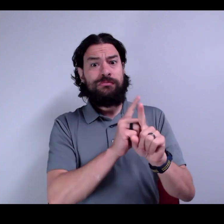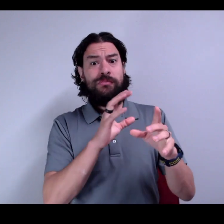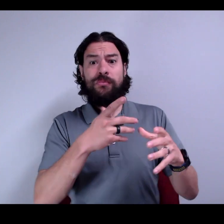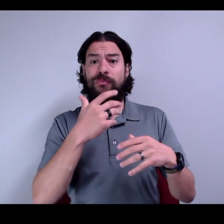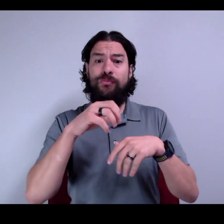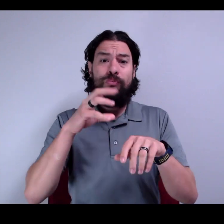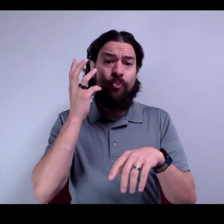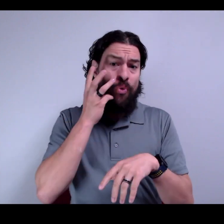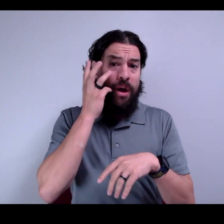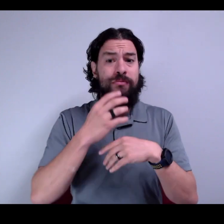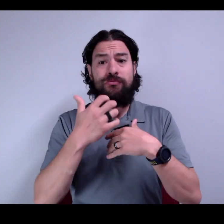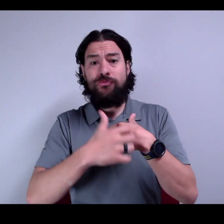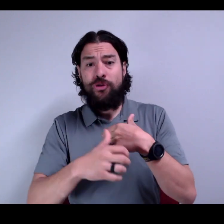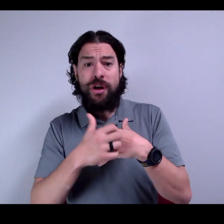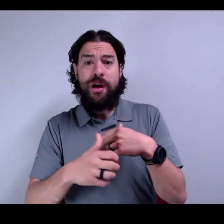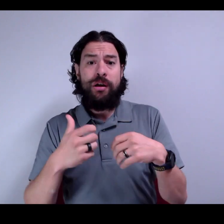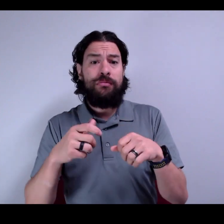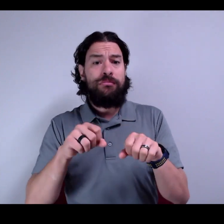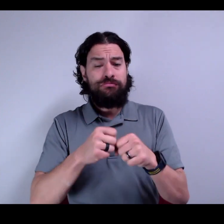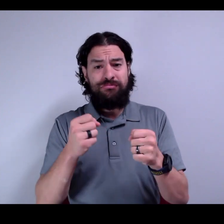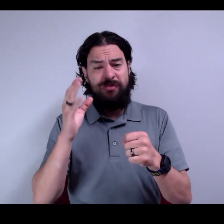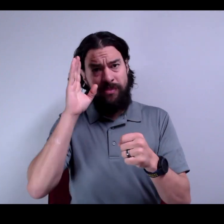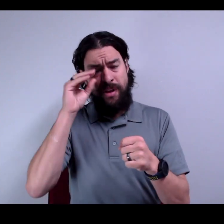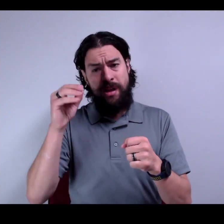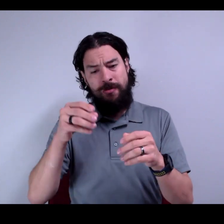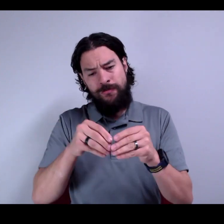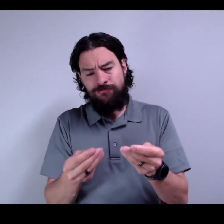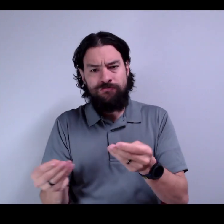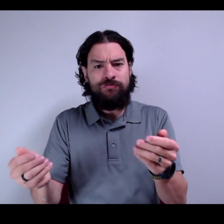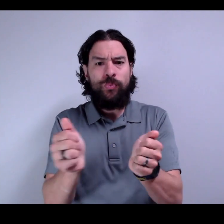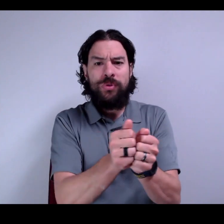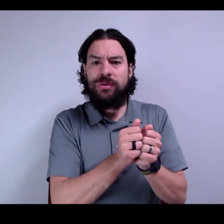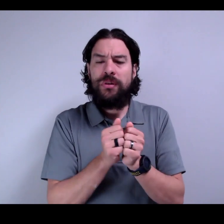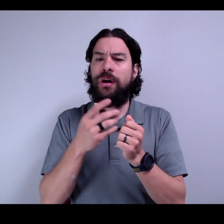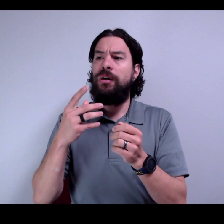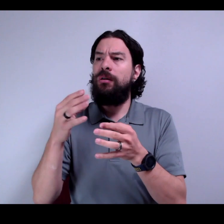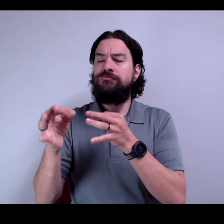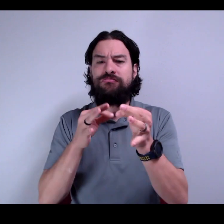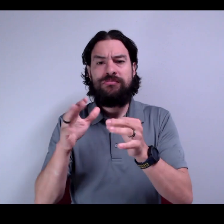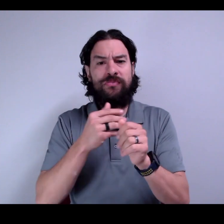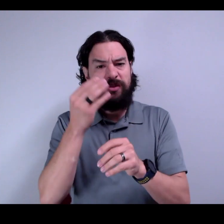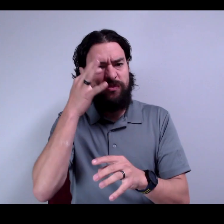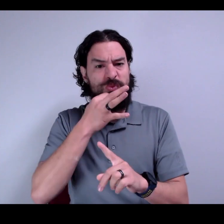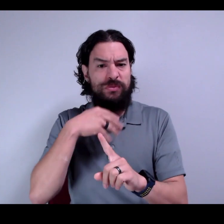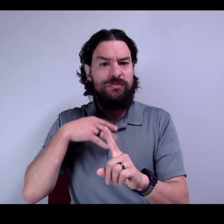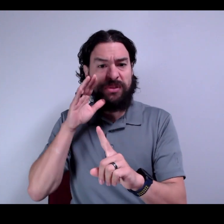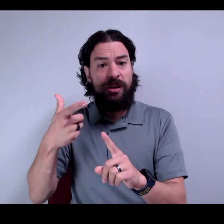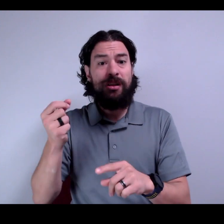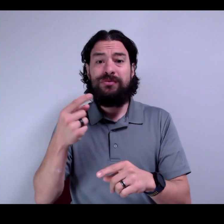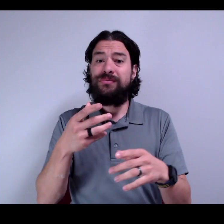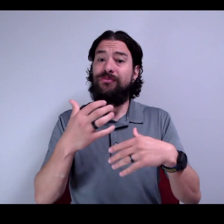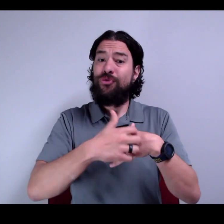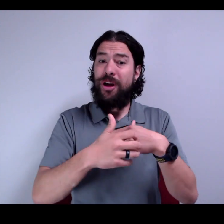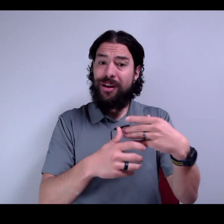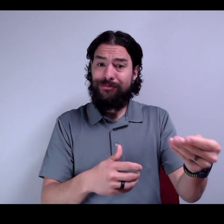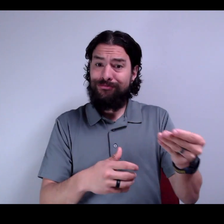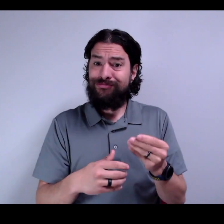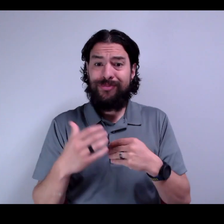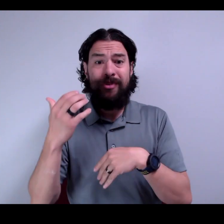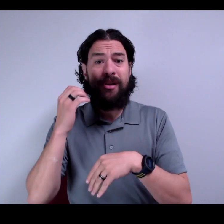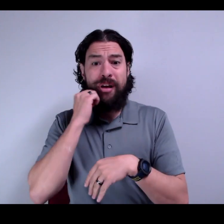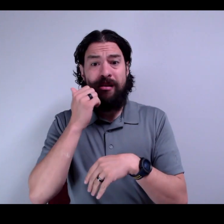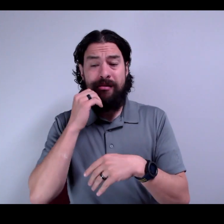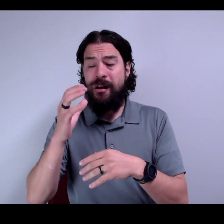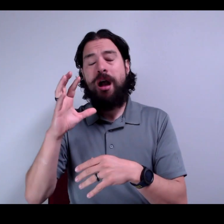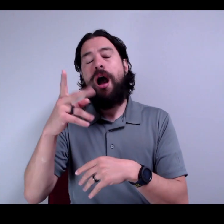and wine to portray his coming death as a sacrifice. And so now, followers of Jesus, they take the bread and the cup